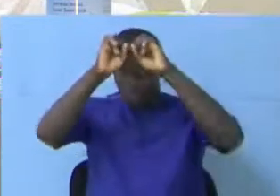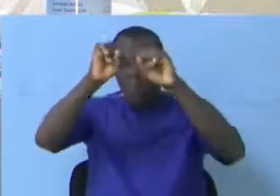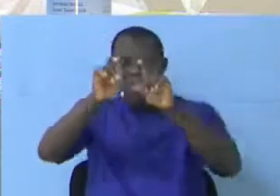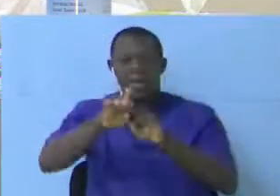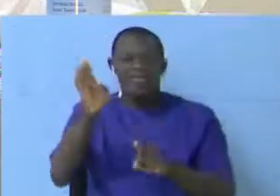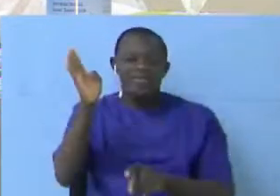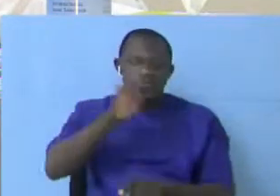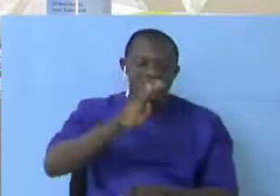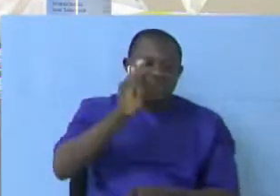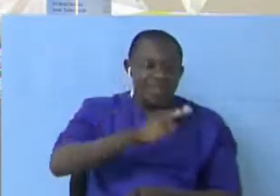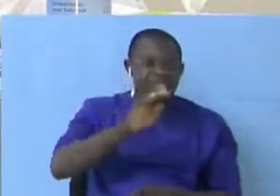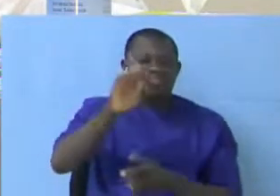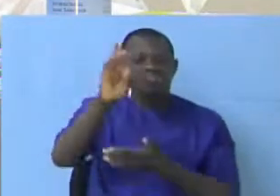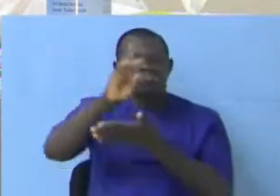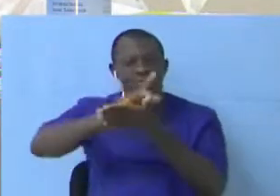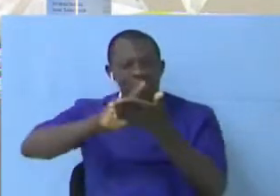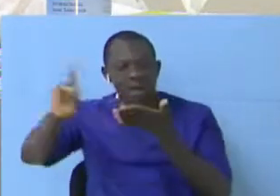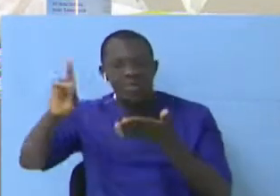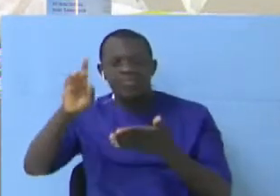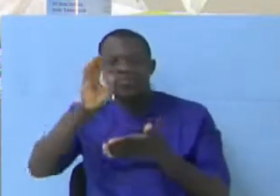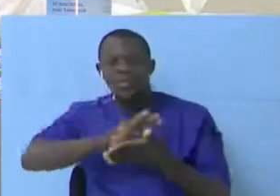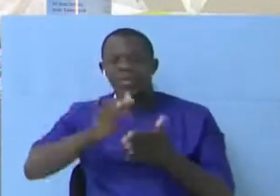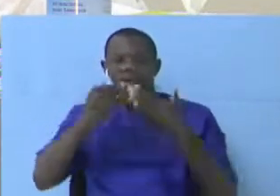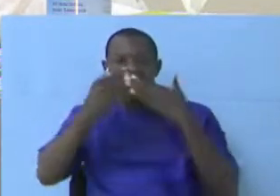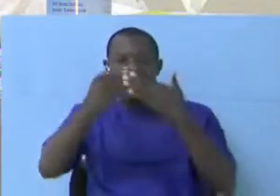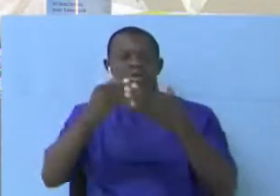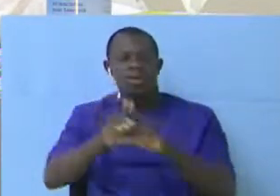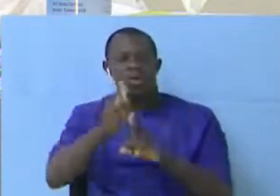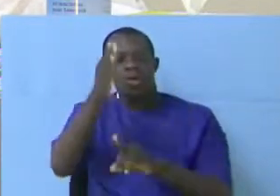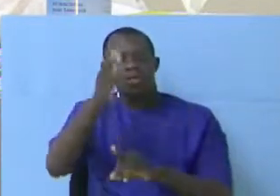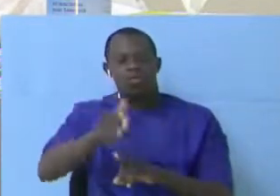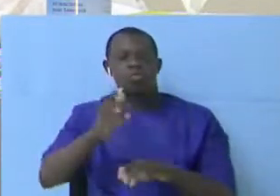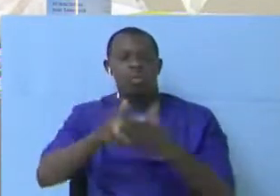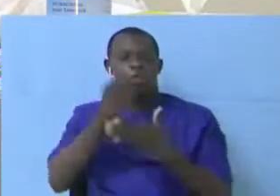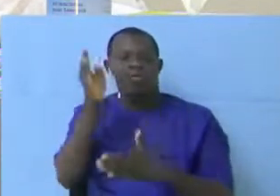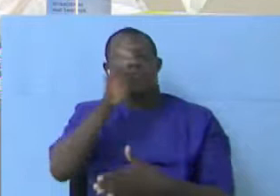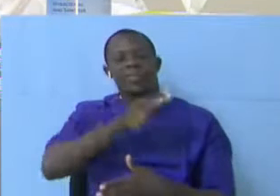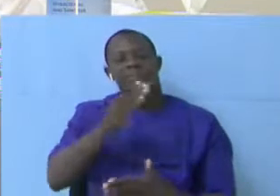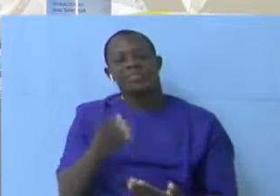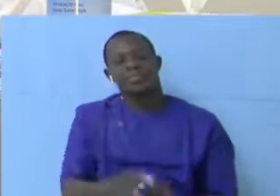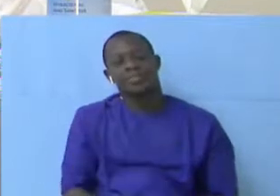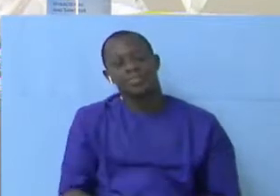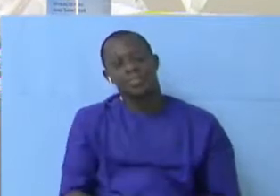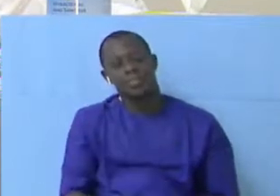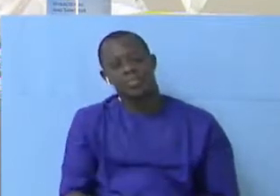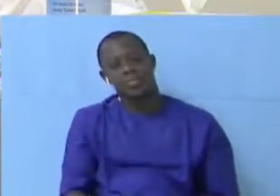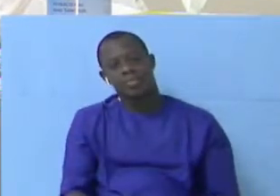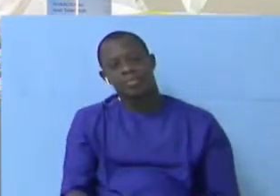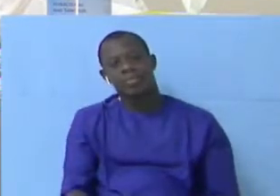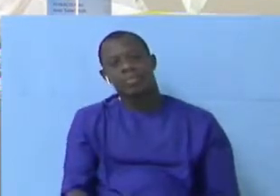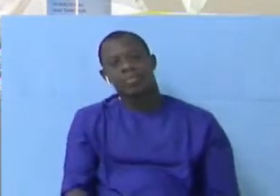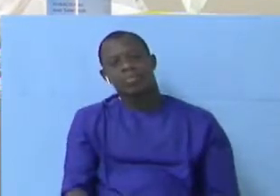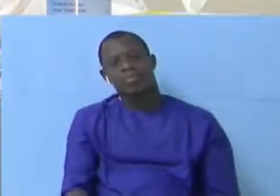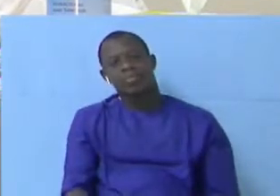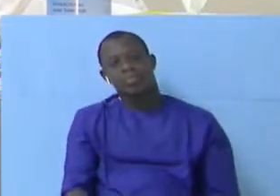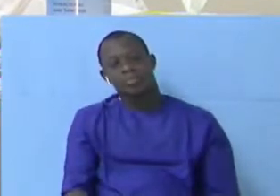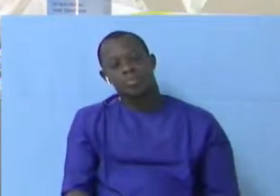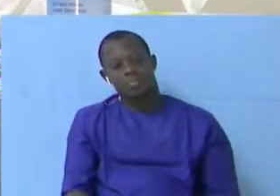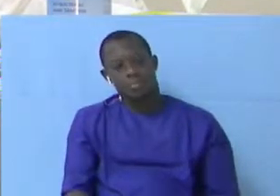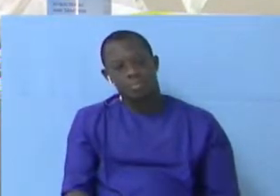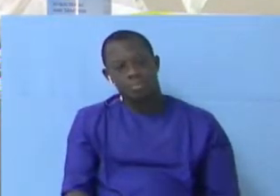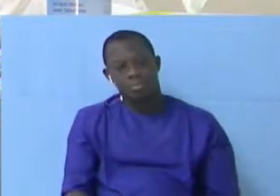false information. ya Jammeh be ka wodi la mansa kunda la puruka kibar di molla me alon ko fania kibaro